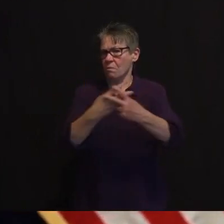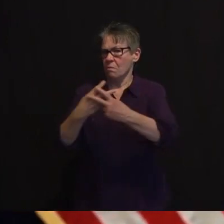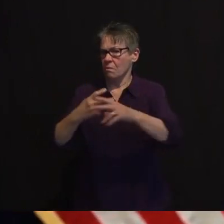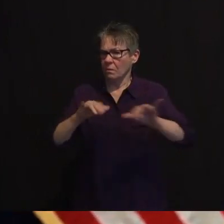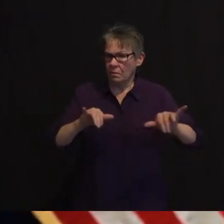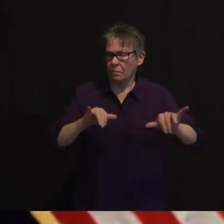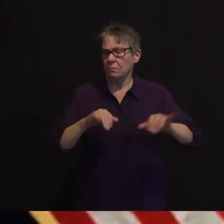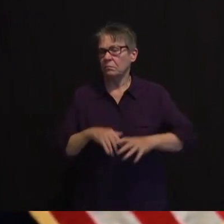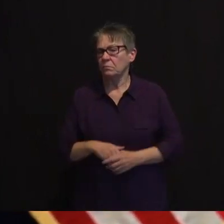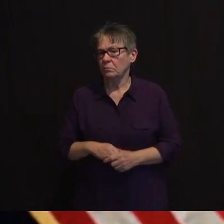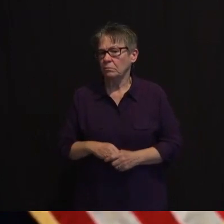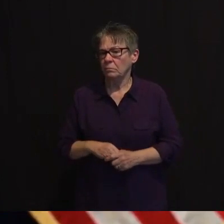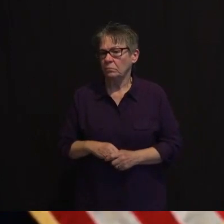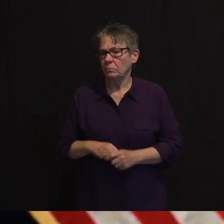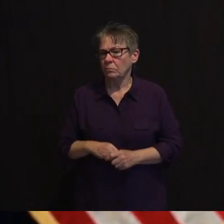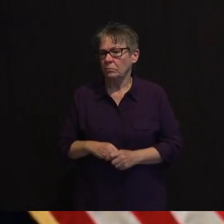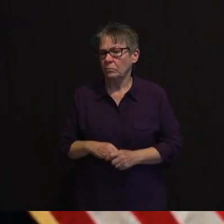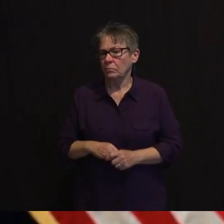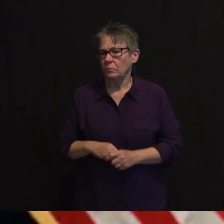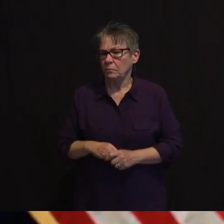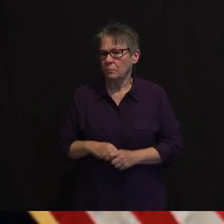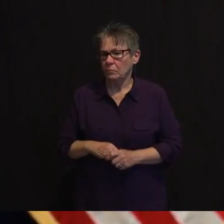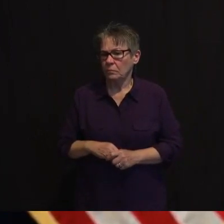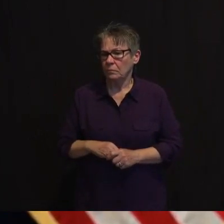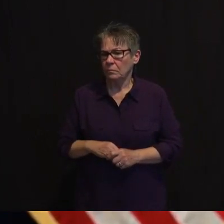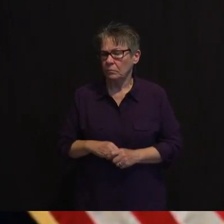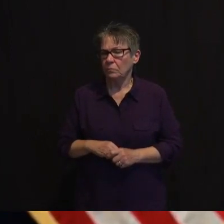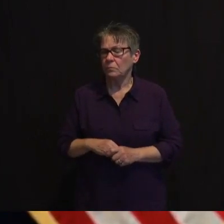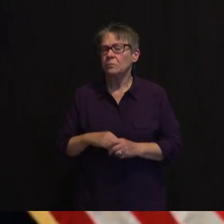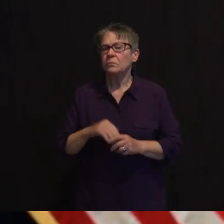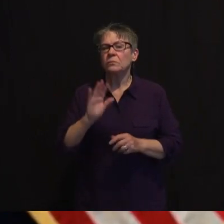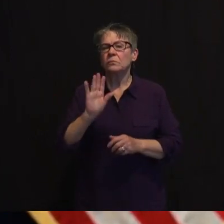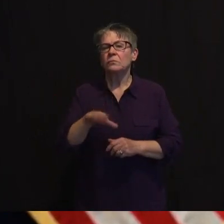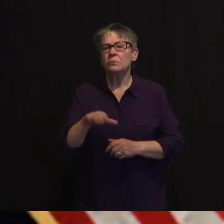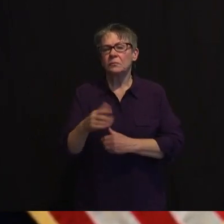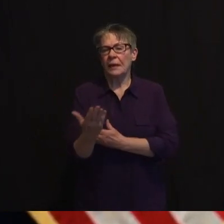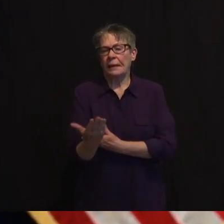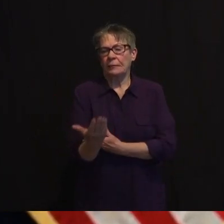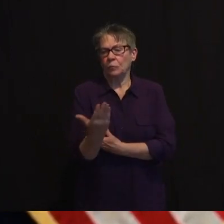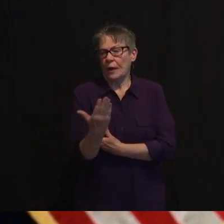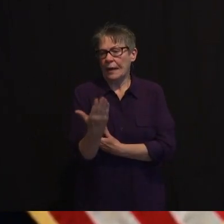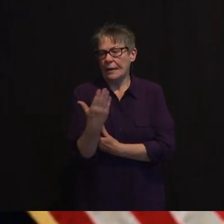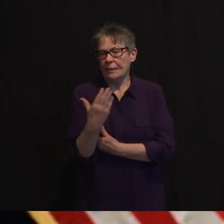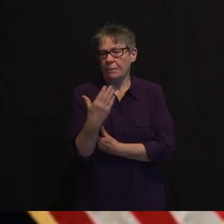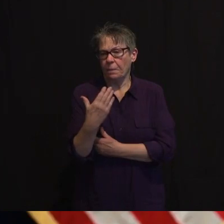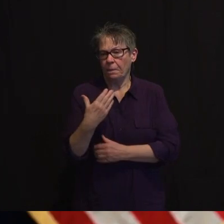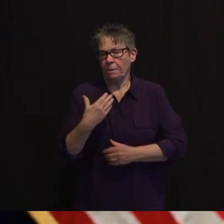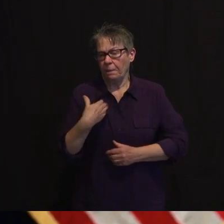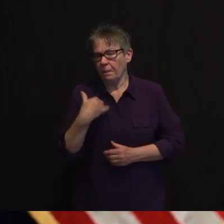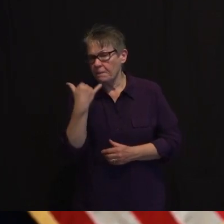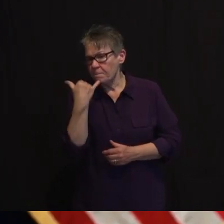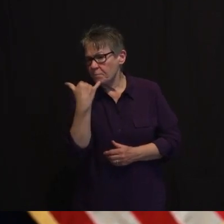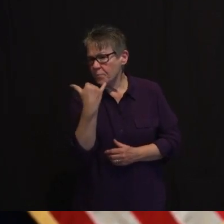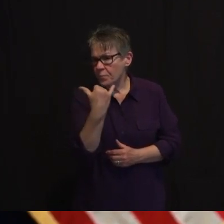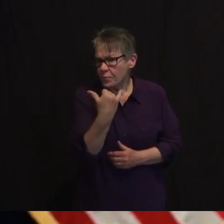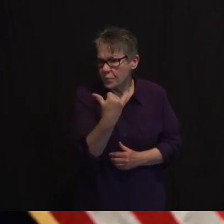keep the legislature, not just the leadership, but the entirety of the two bodies as up to speed as